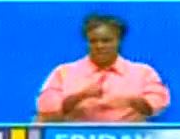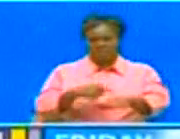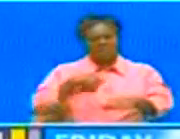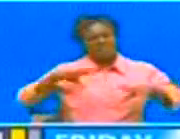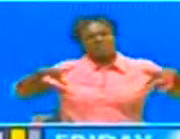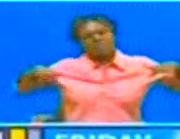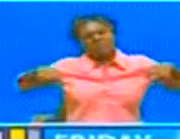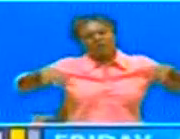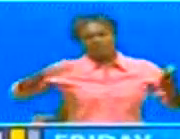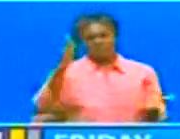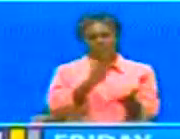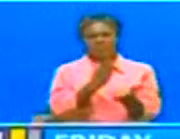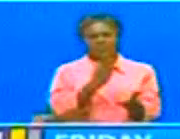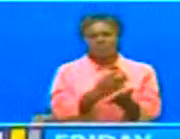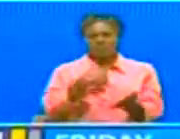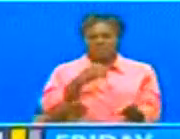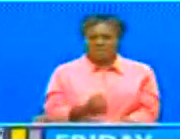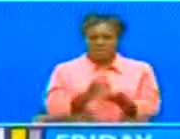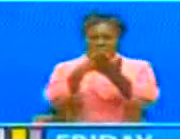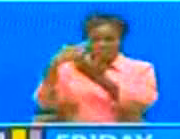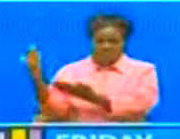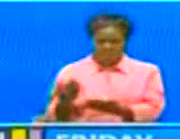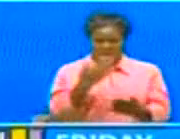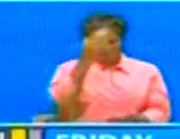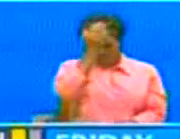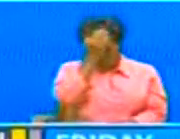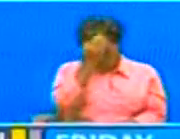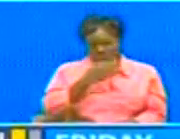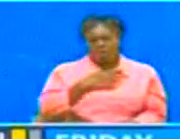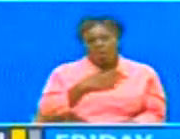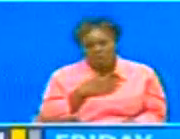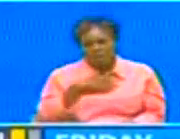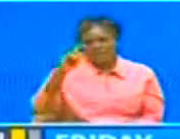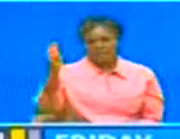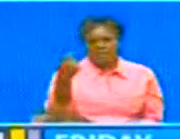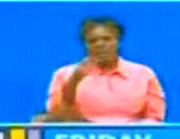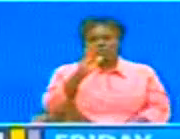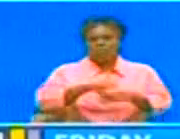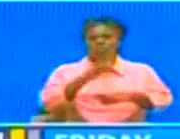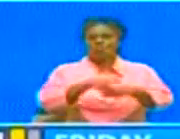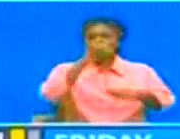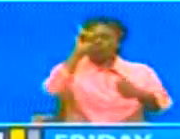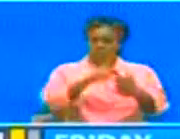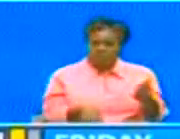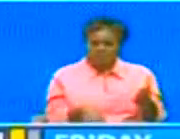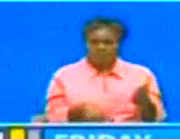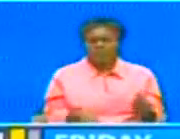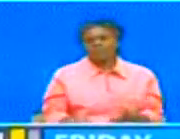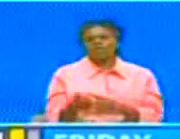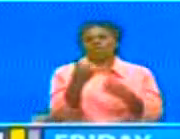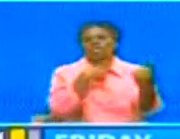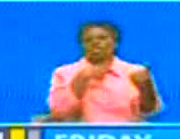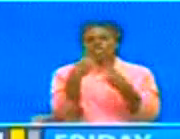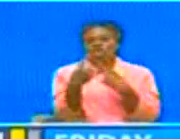I was proud that definitely I helped to bring honors to Kenya, which is a good thing, which is something that we should all strive to do. But let's talk about